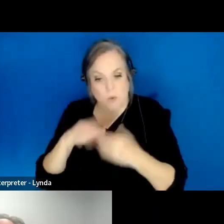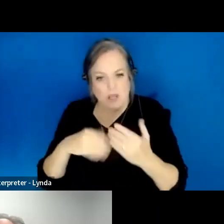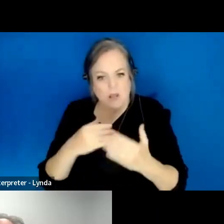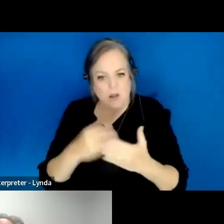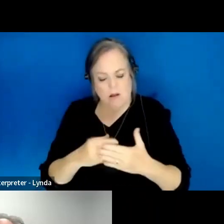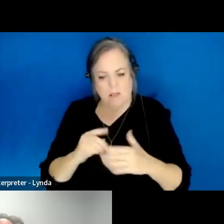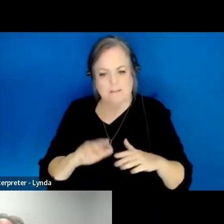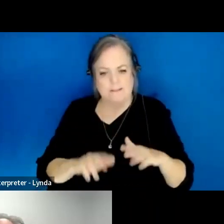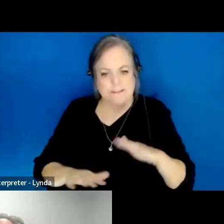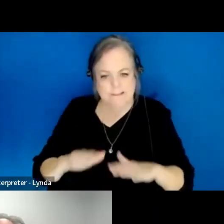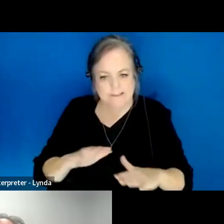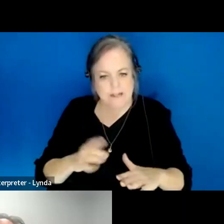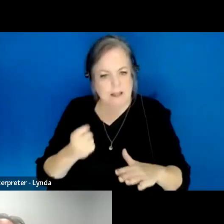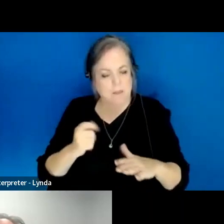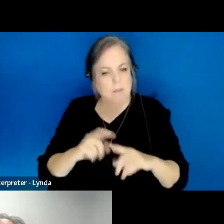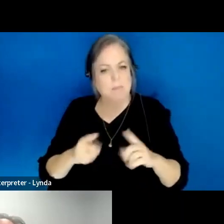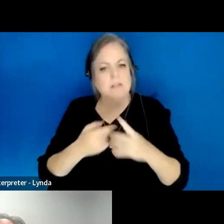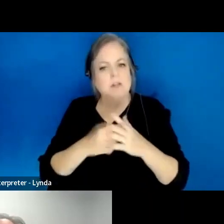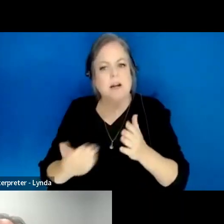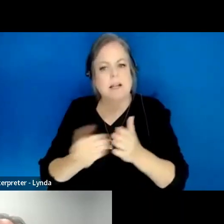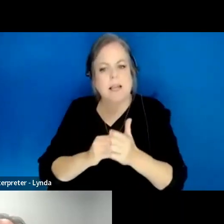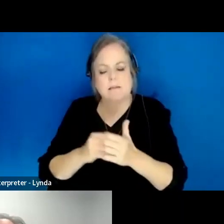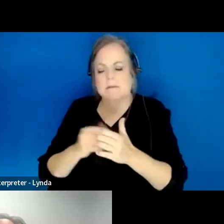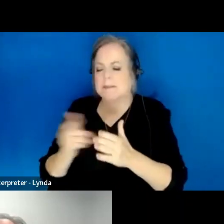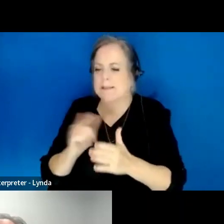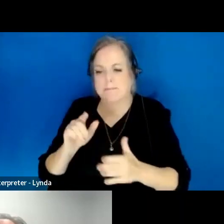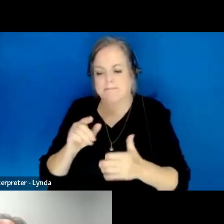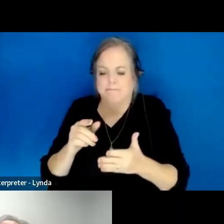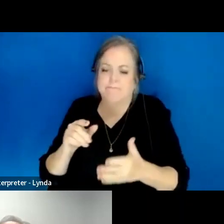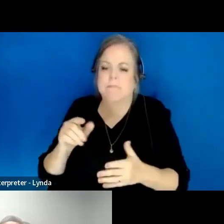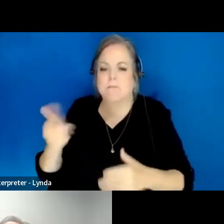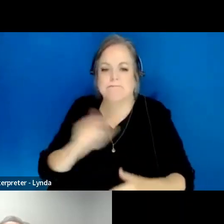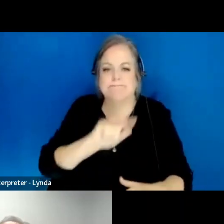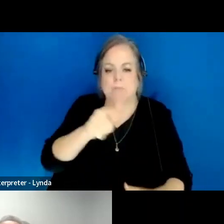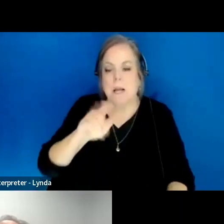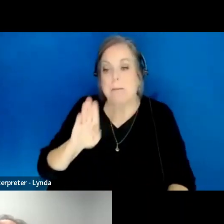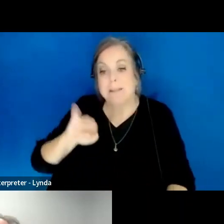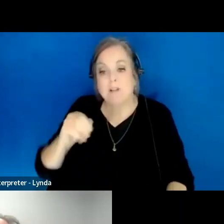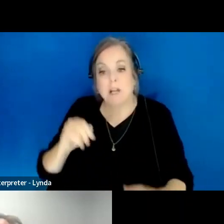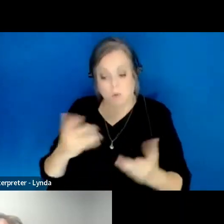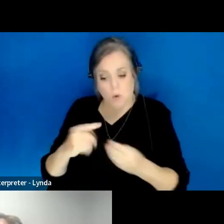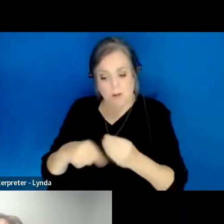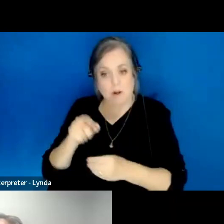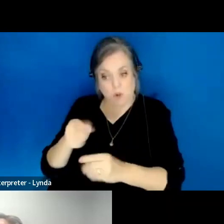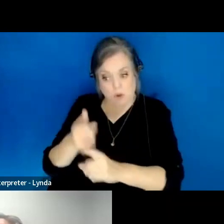to a degree. But let's start again. Let's same order. BJ, how about you? And obviously a person who had